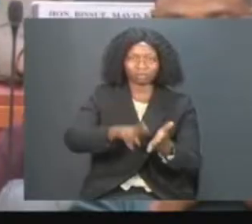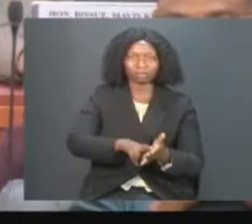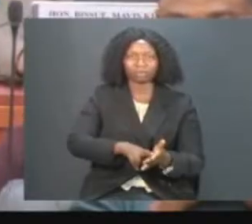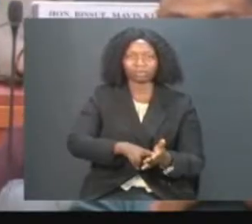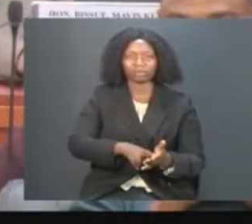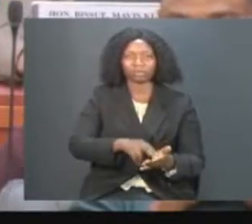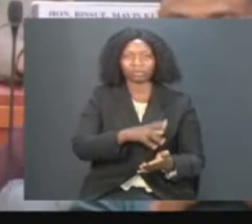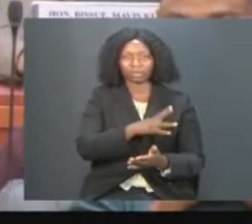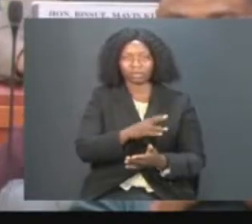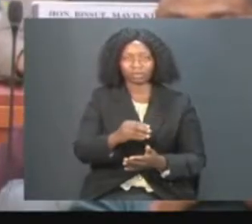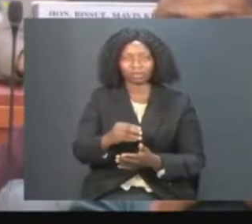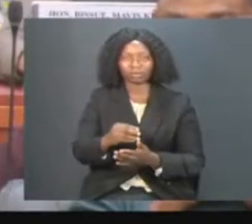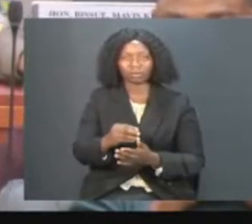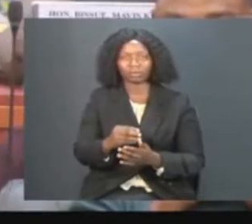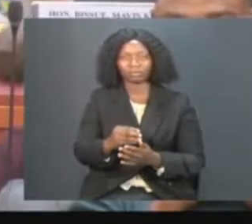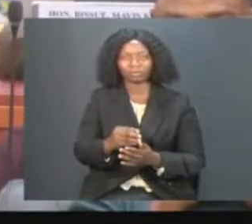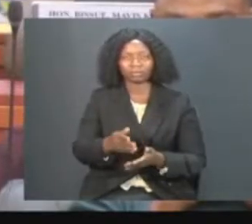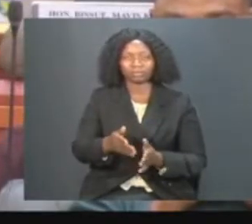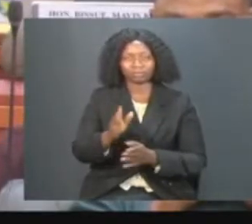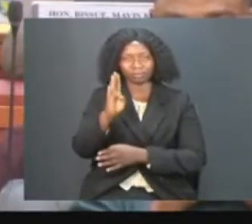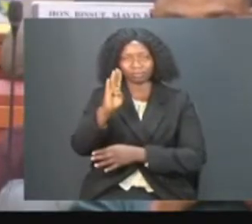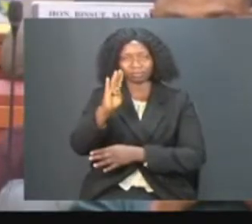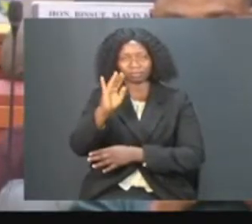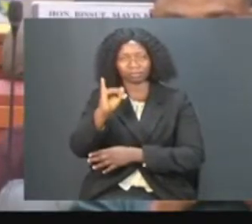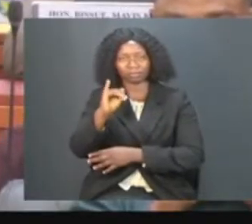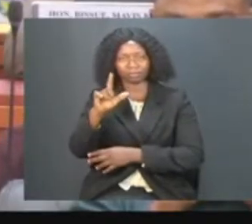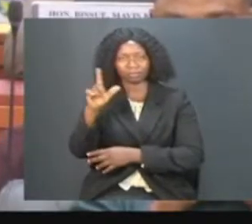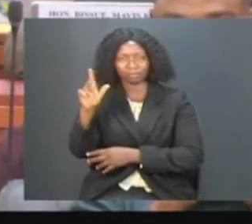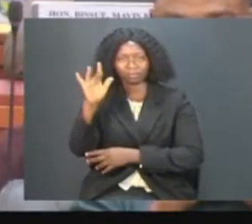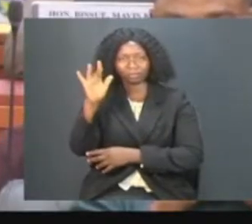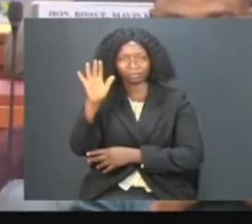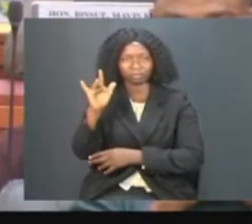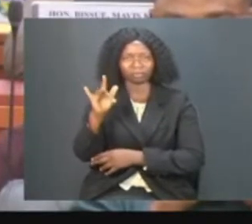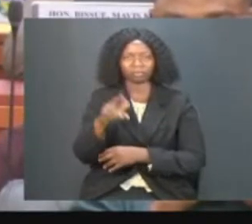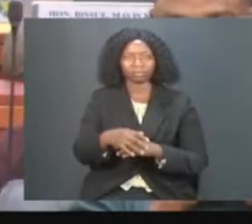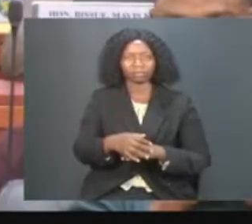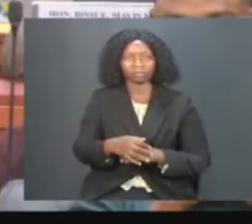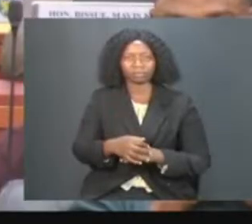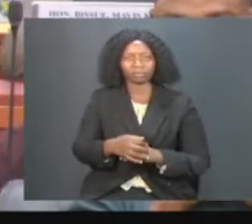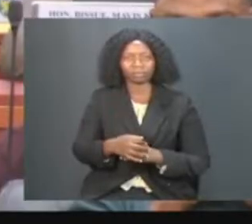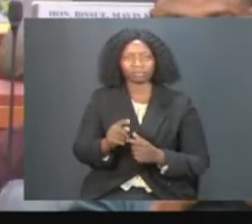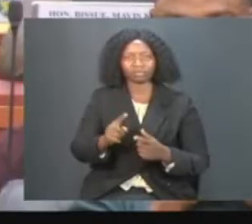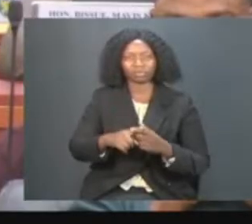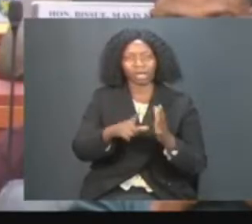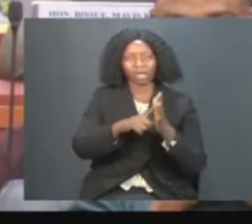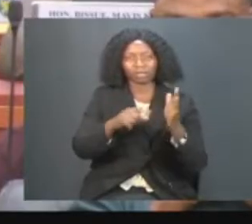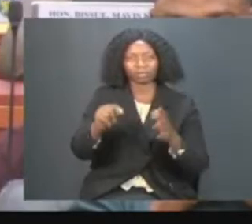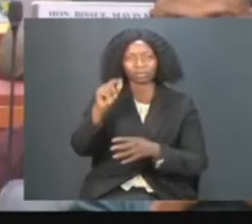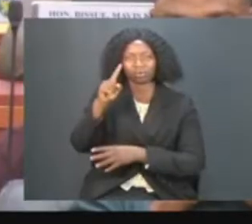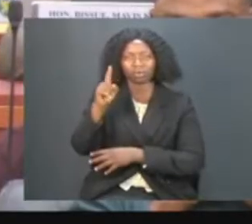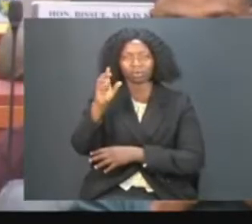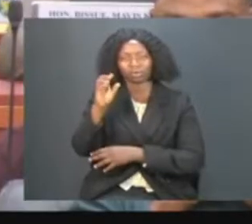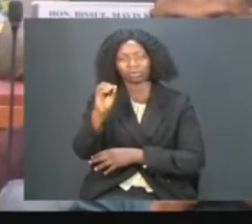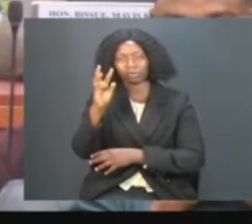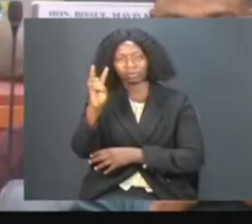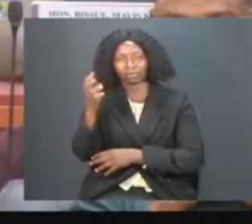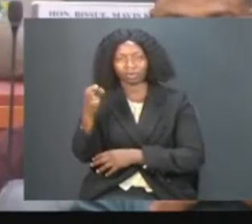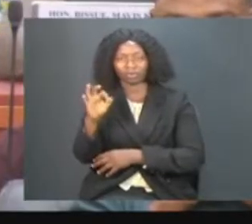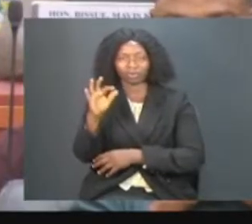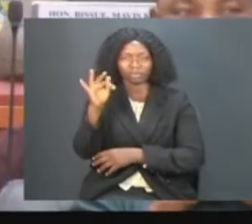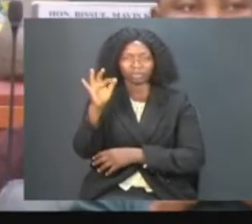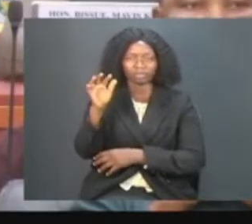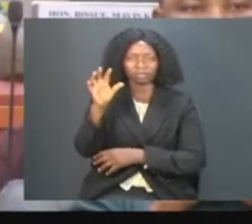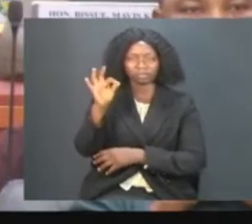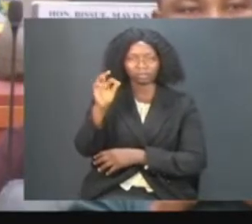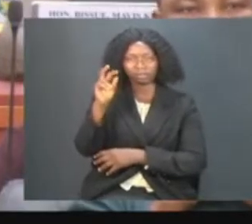pass the 24-Hour Economy Authority Bill 2025 in accordance with Article 106 of the 1992 Constitution. I so submit,